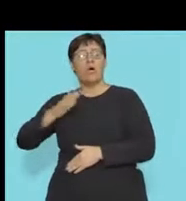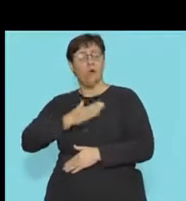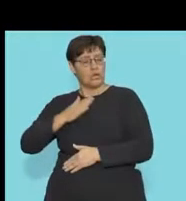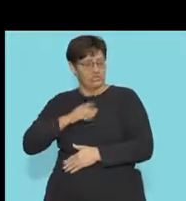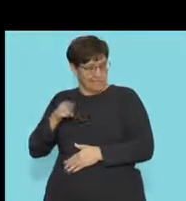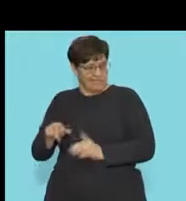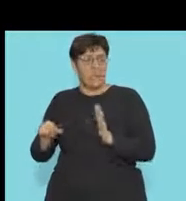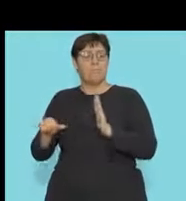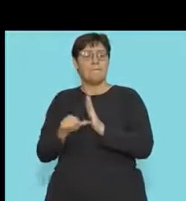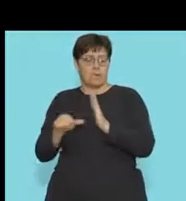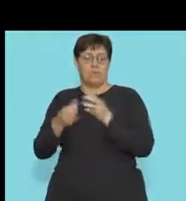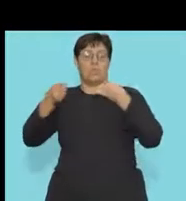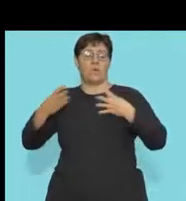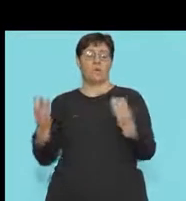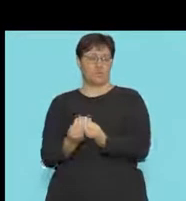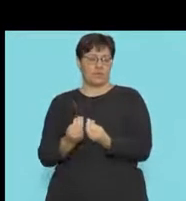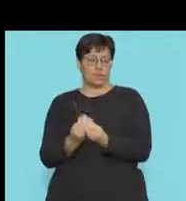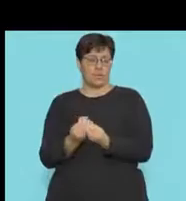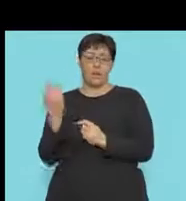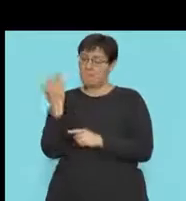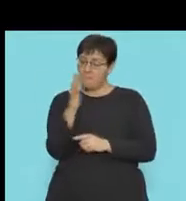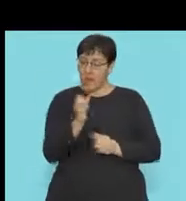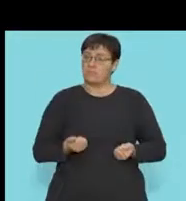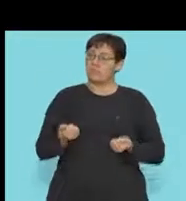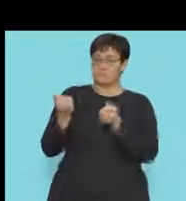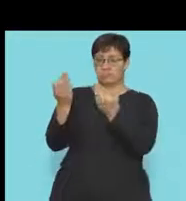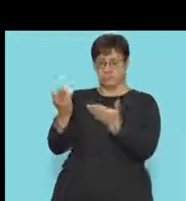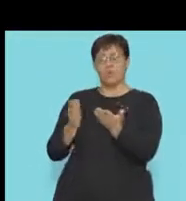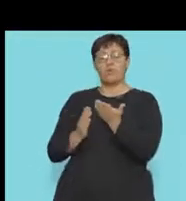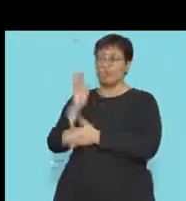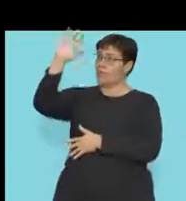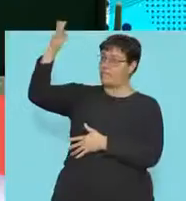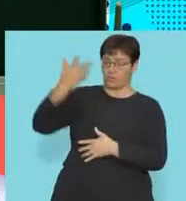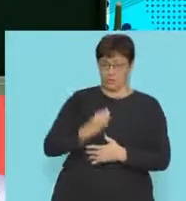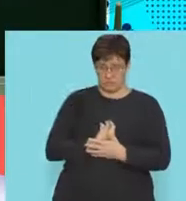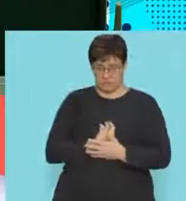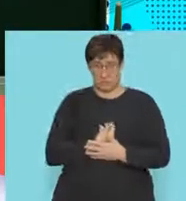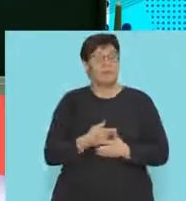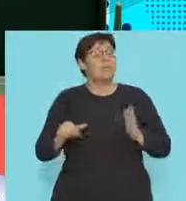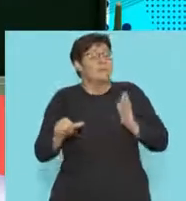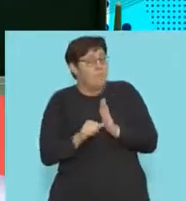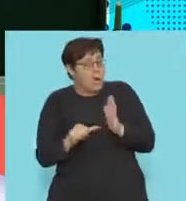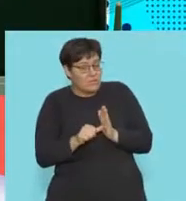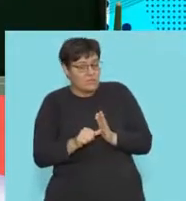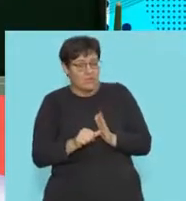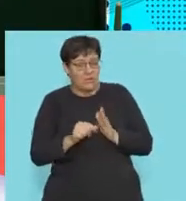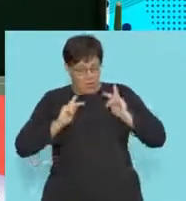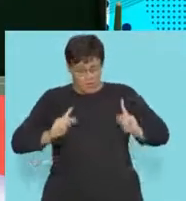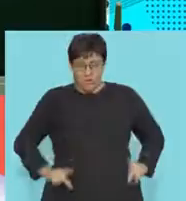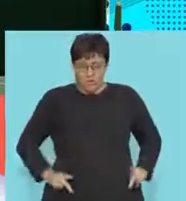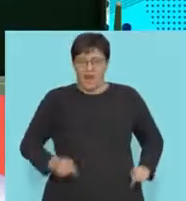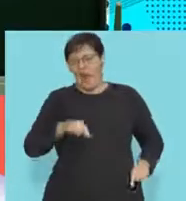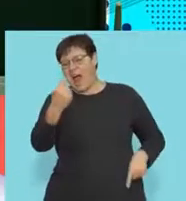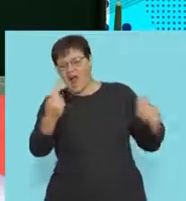is an important waste product that a plant produces during photosynthesis, and that is vital to the survival of us